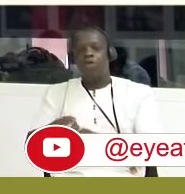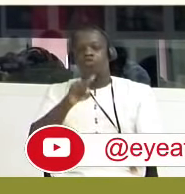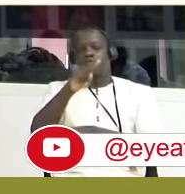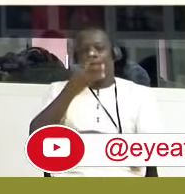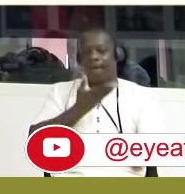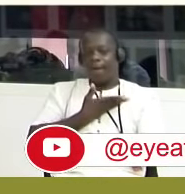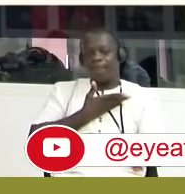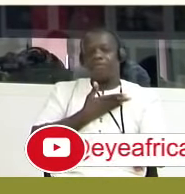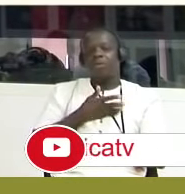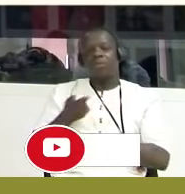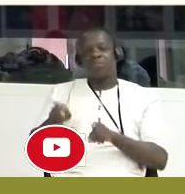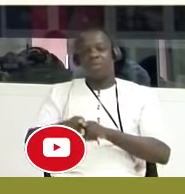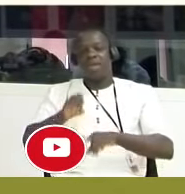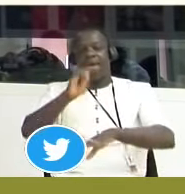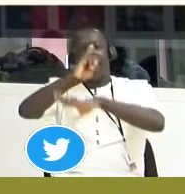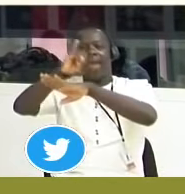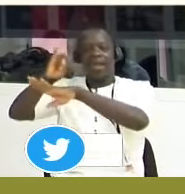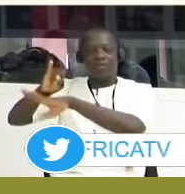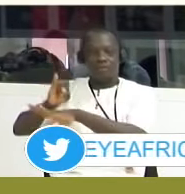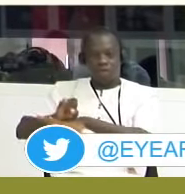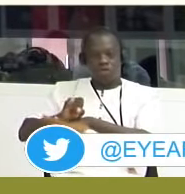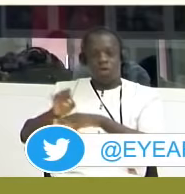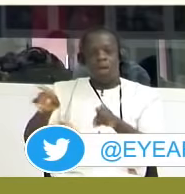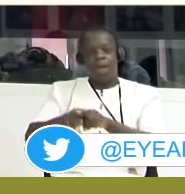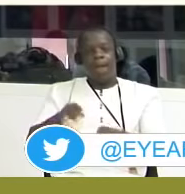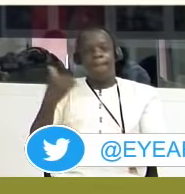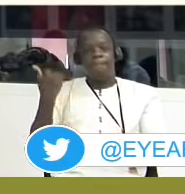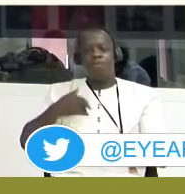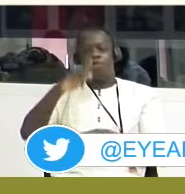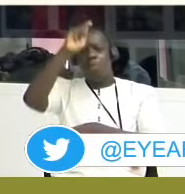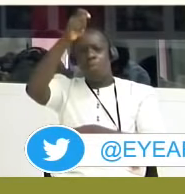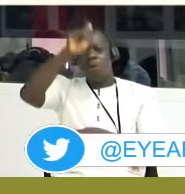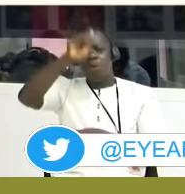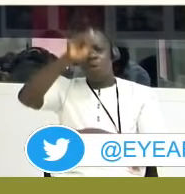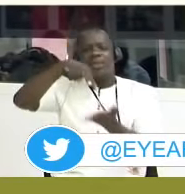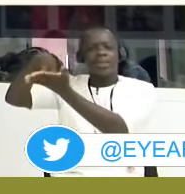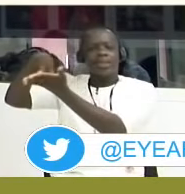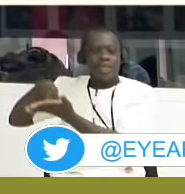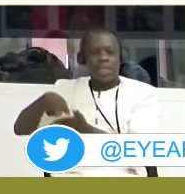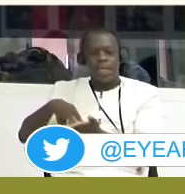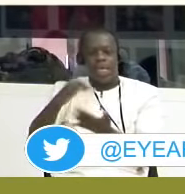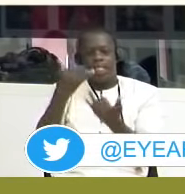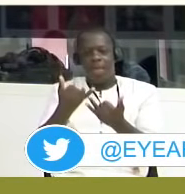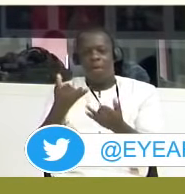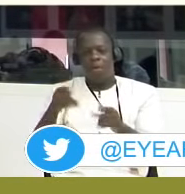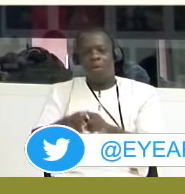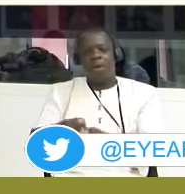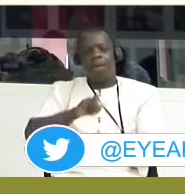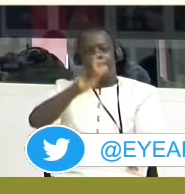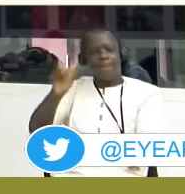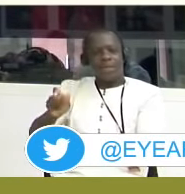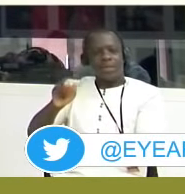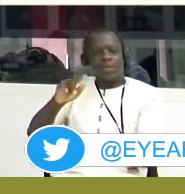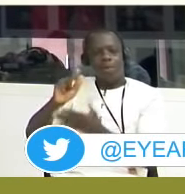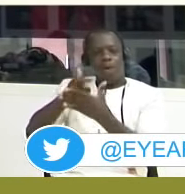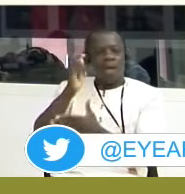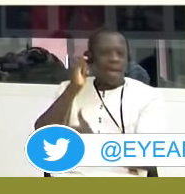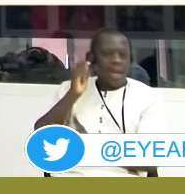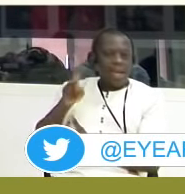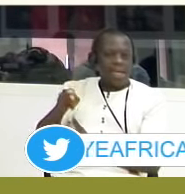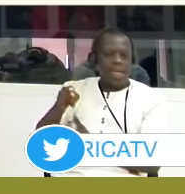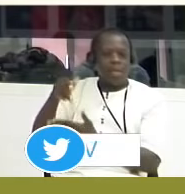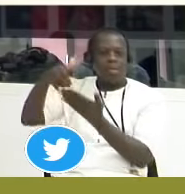an identification parade in the presence of the victim